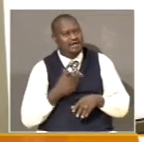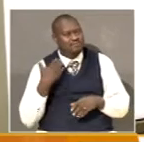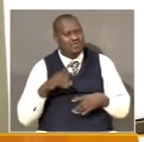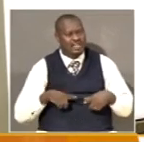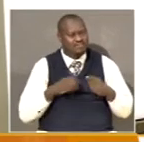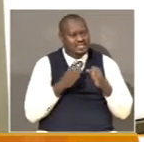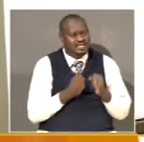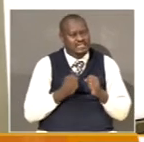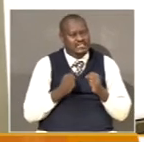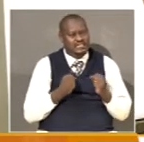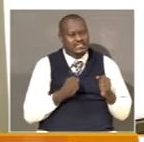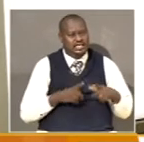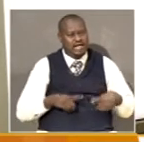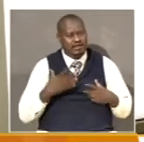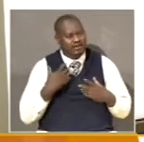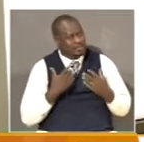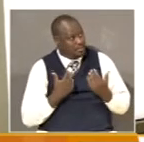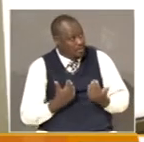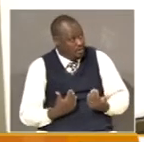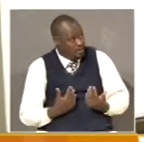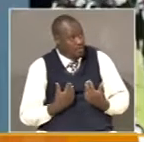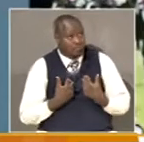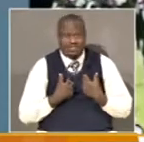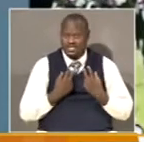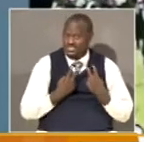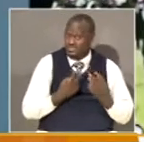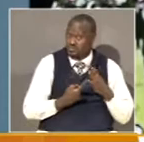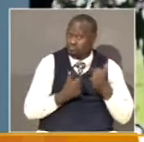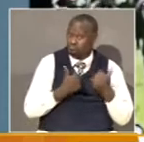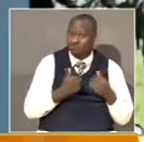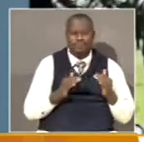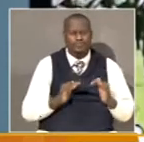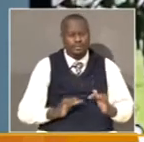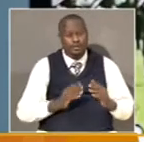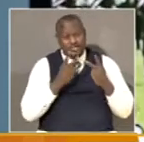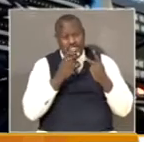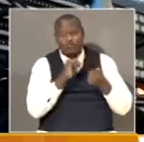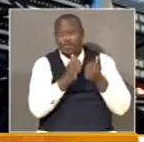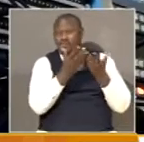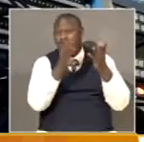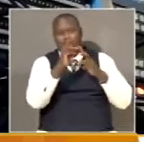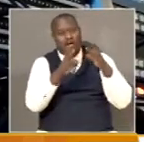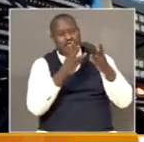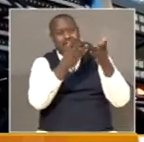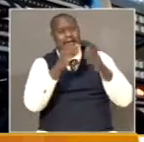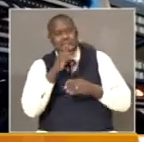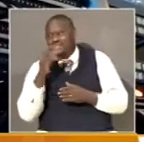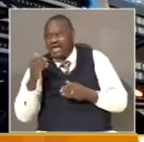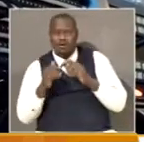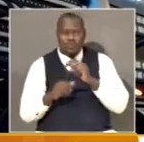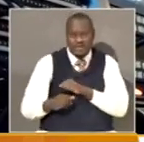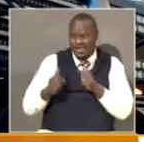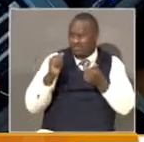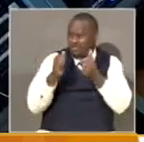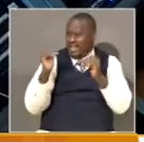life, and to where I am at the moment. Succeeding in the competitive world with the male counterparts is a result